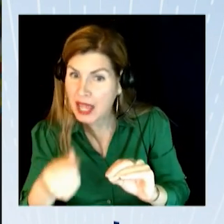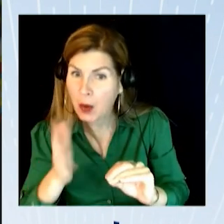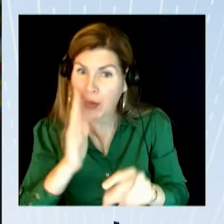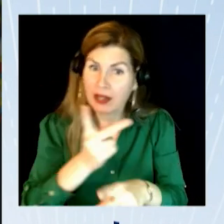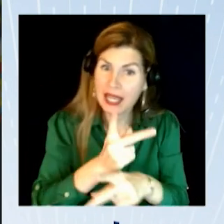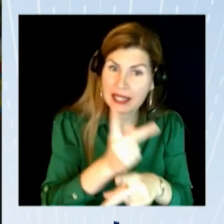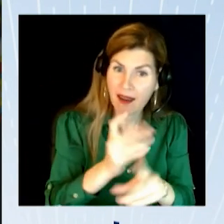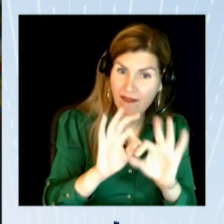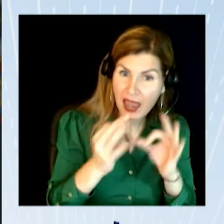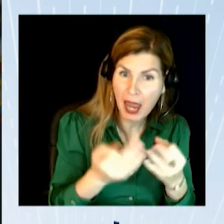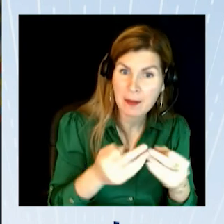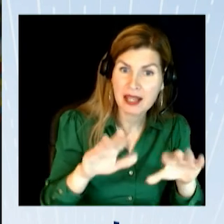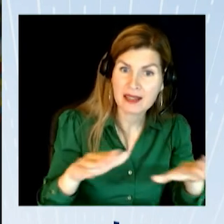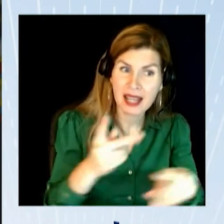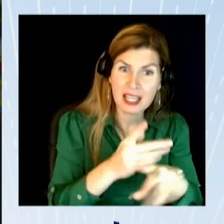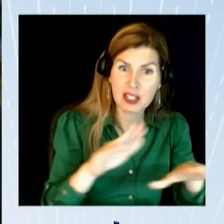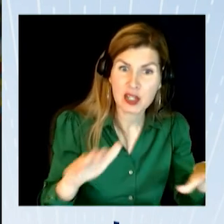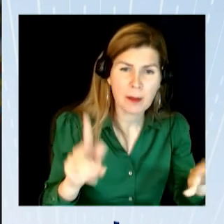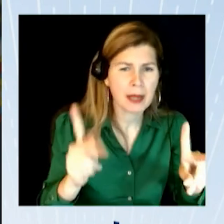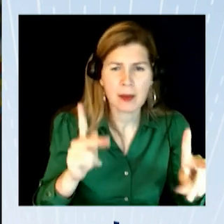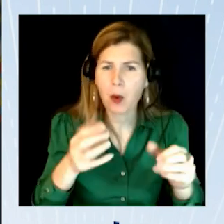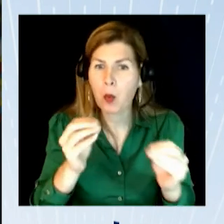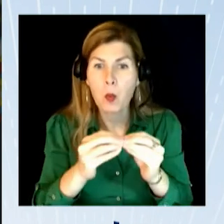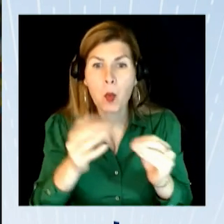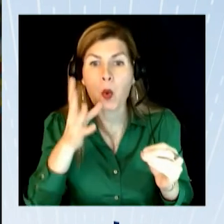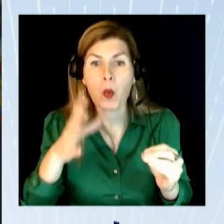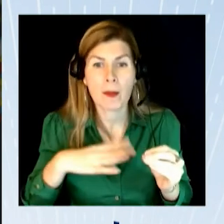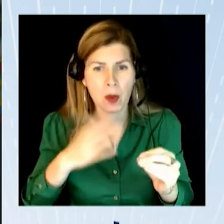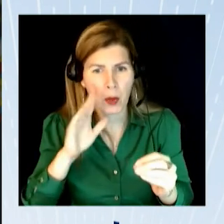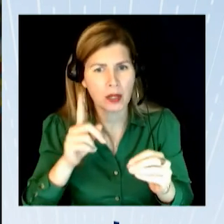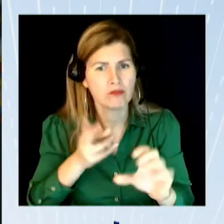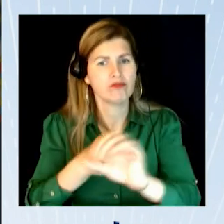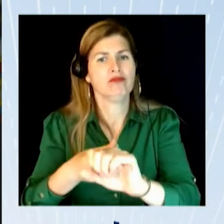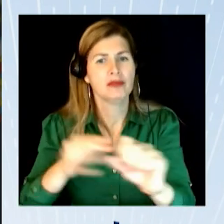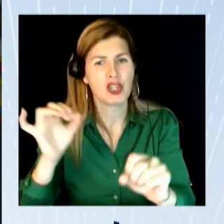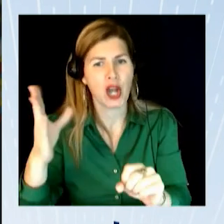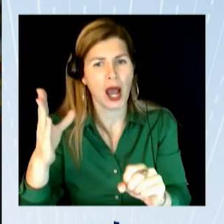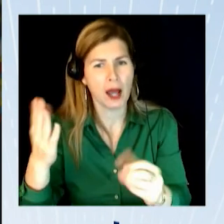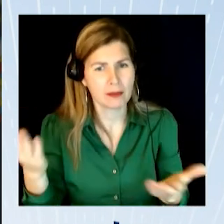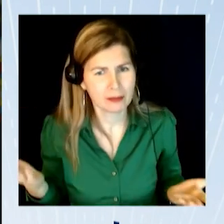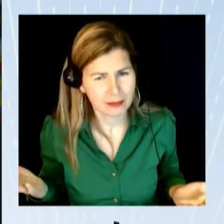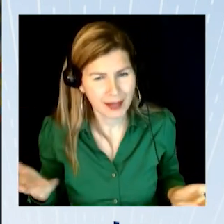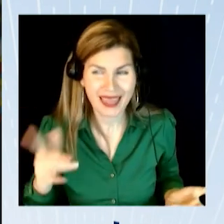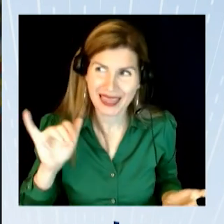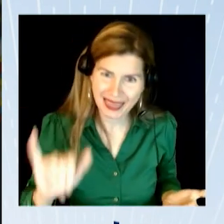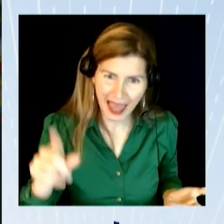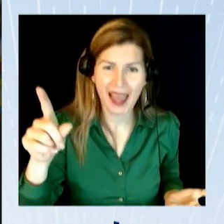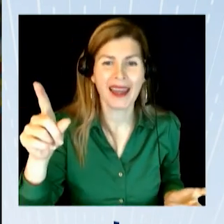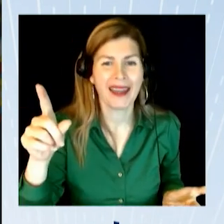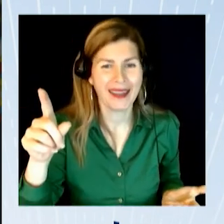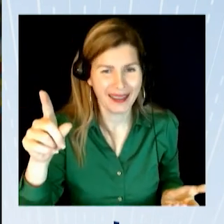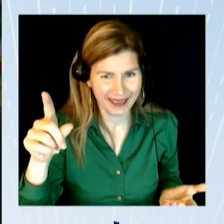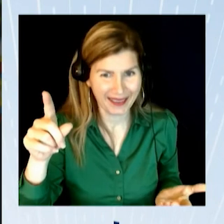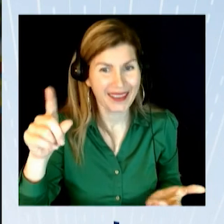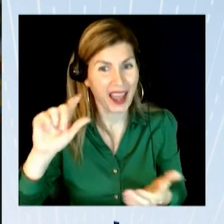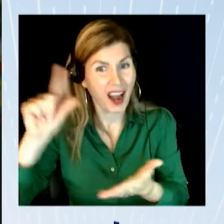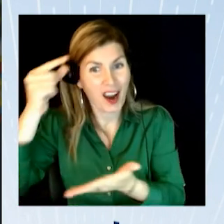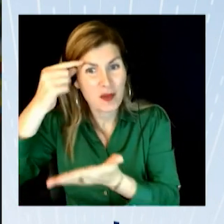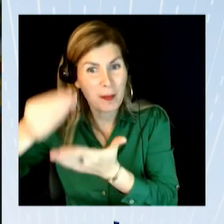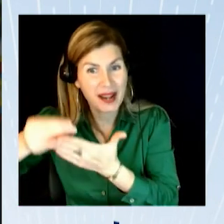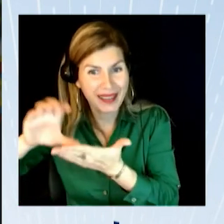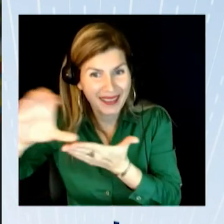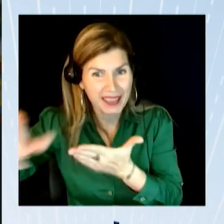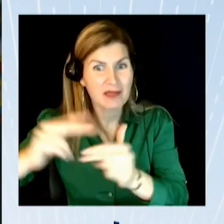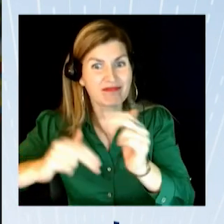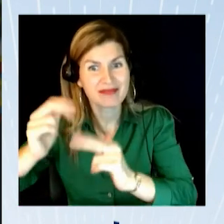family. And that's how we get more women into these good paying jobs. And that's what they're doing exactly now with the incentives from the federal government as well. So this is how